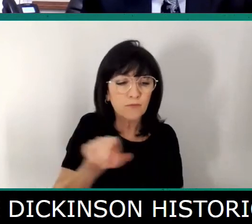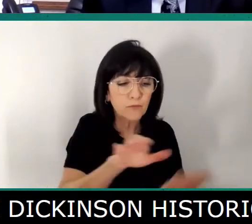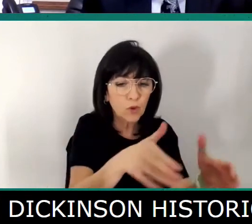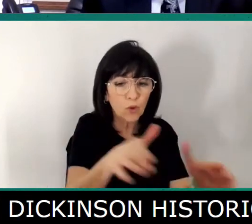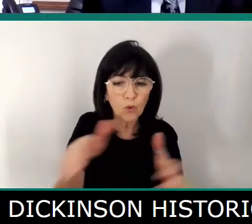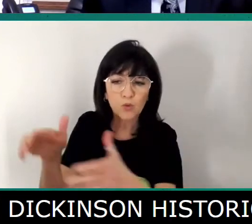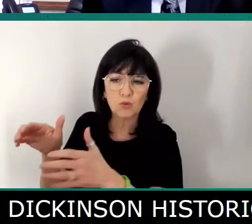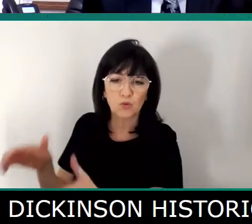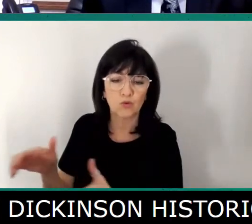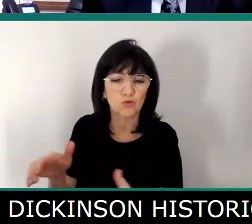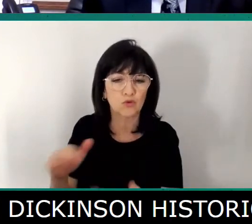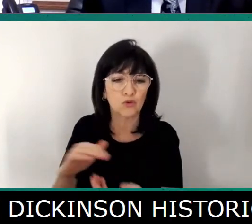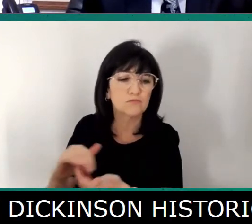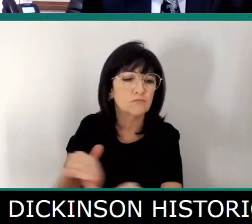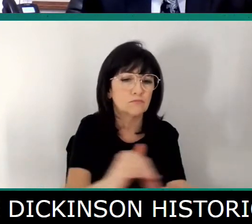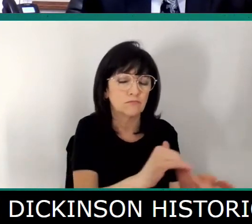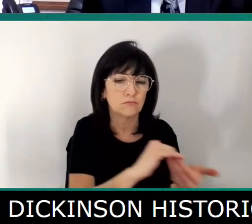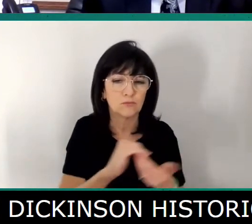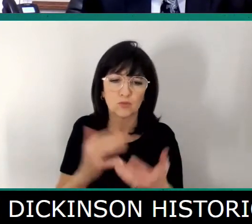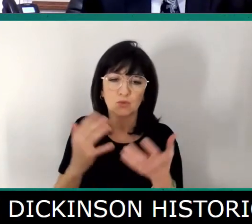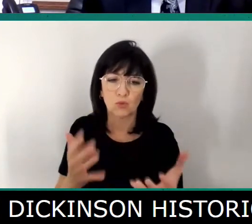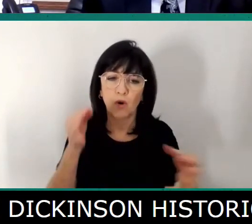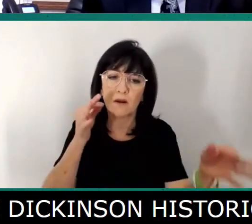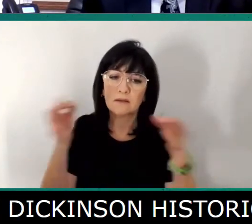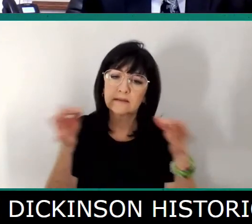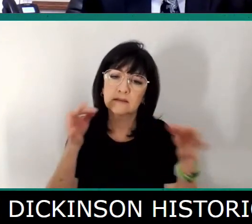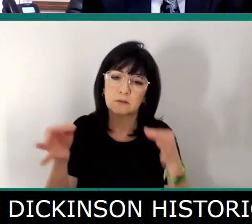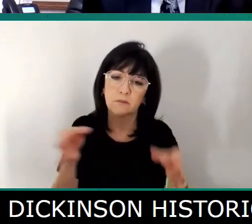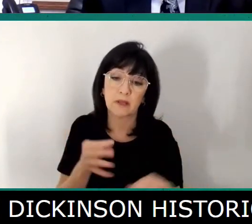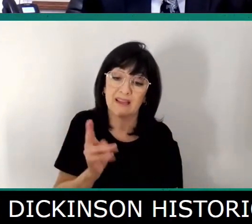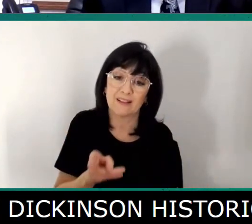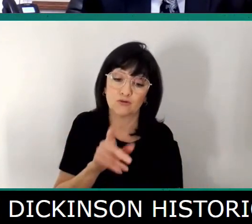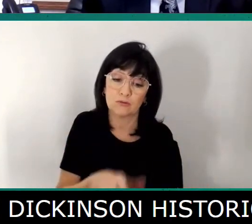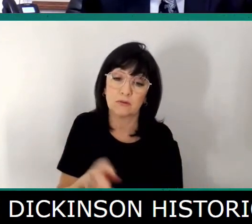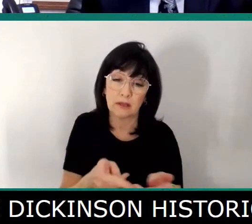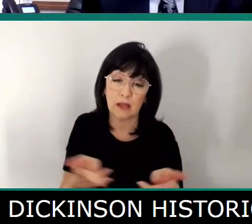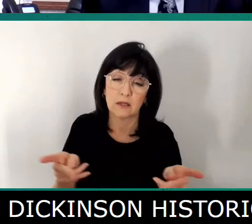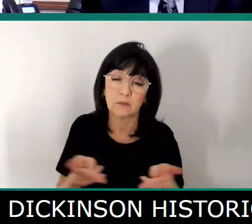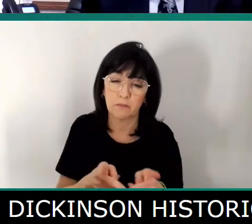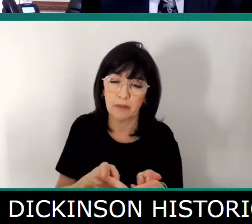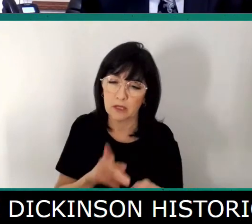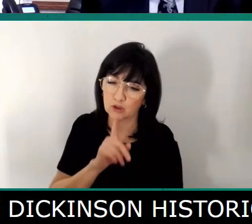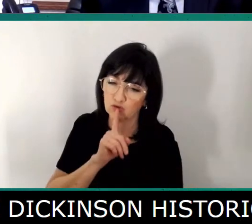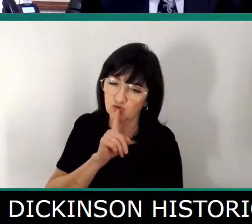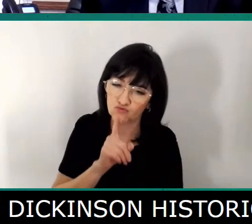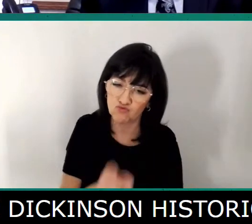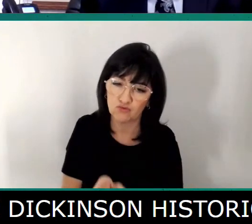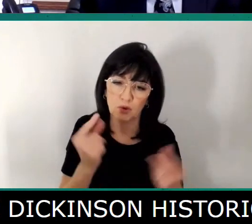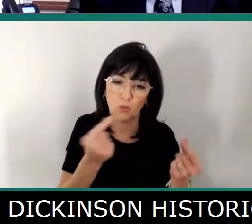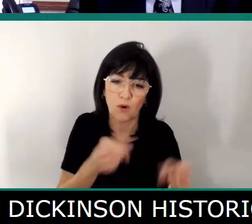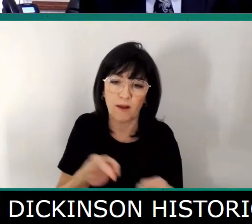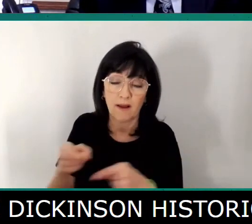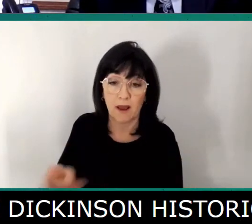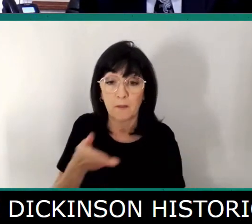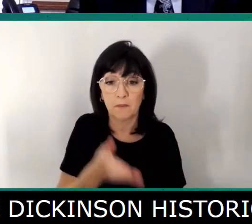real history of that site. You can rewatch that discussion on your YouTube channel.